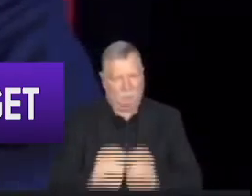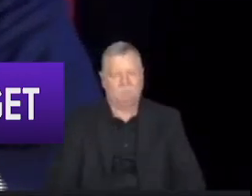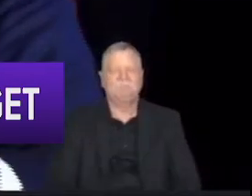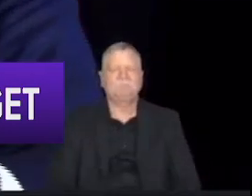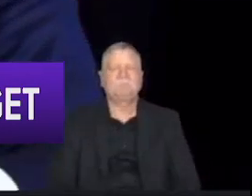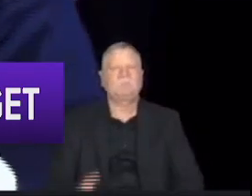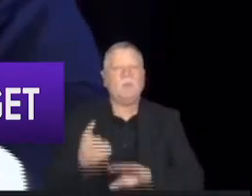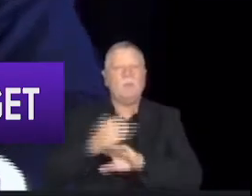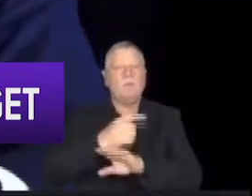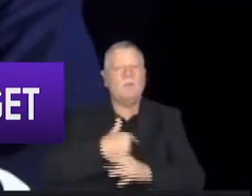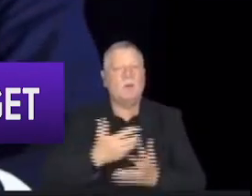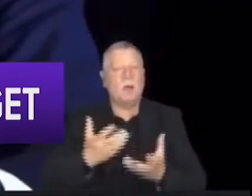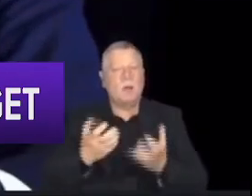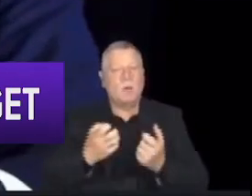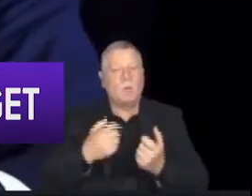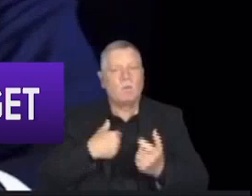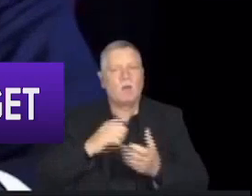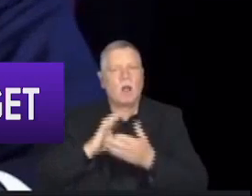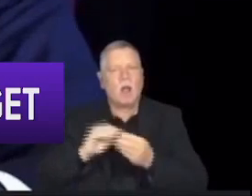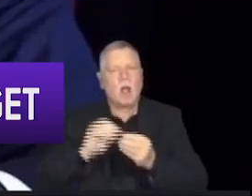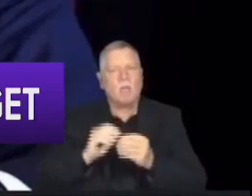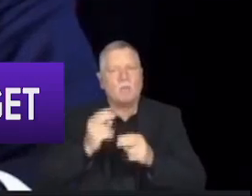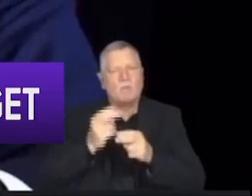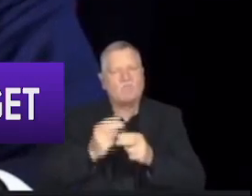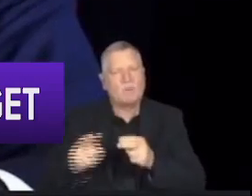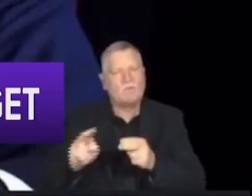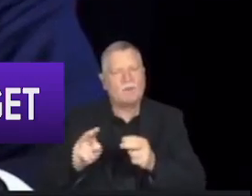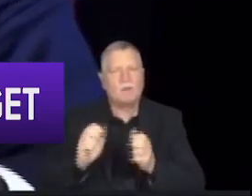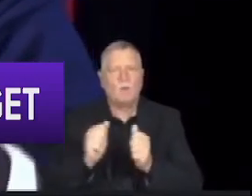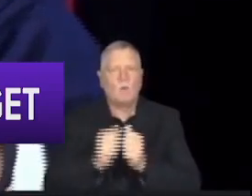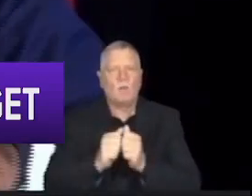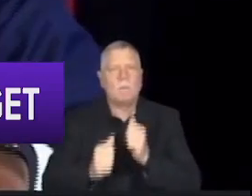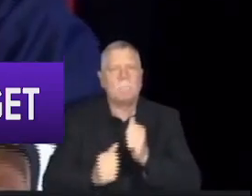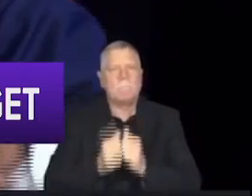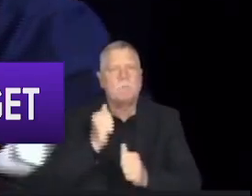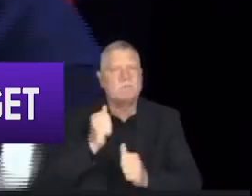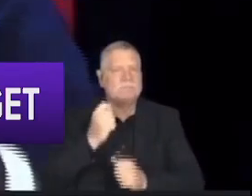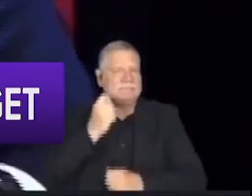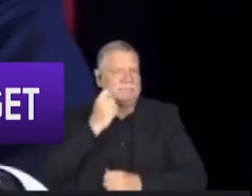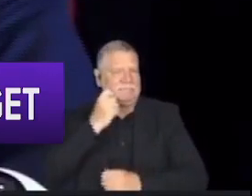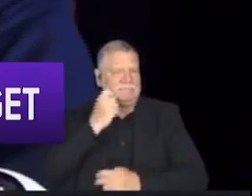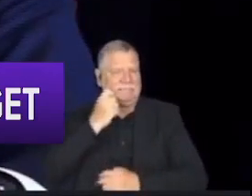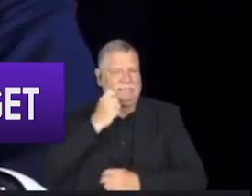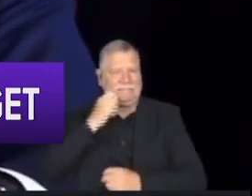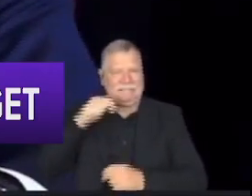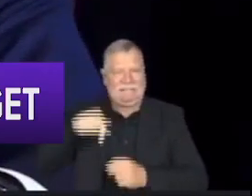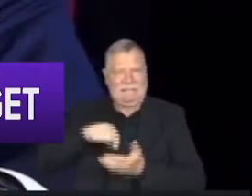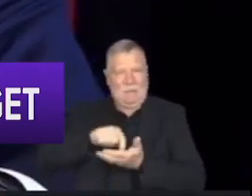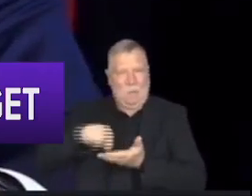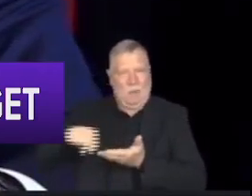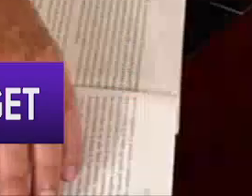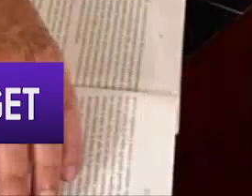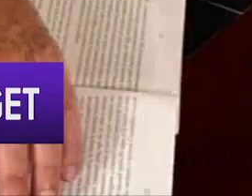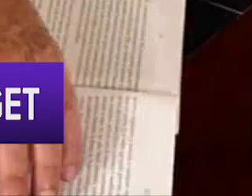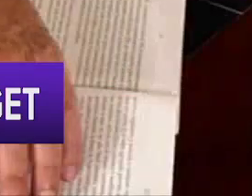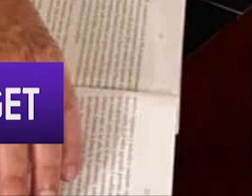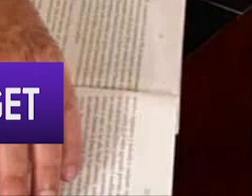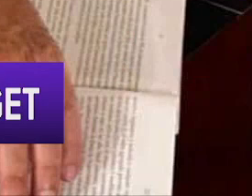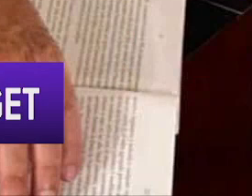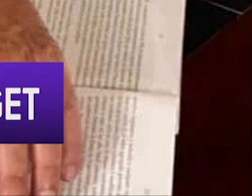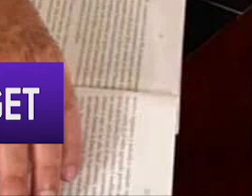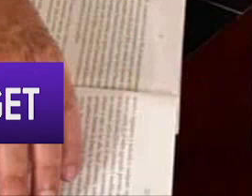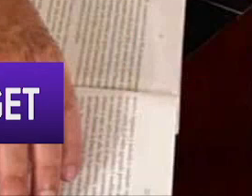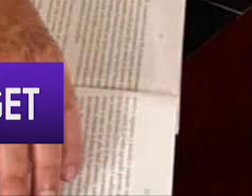already began, which was certified by the Financial Oversight and Administration Board, the governor of Puerto Rico,